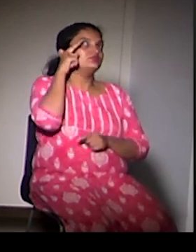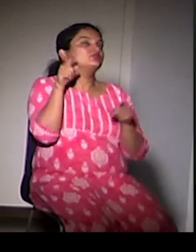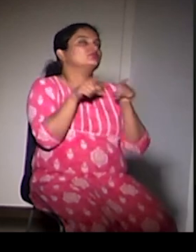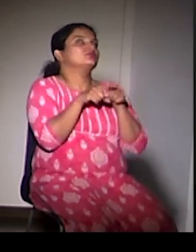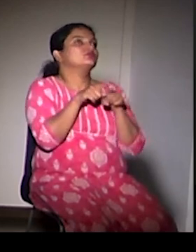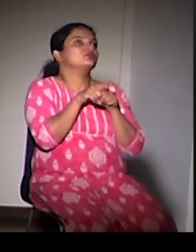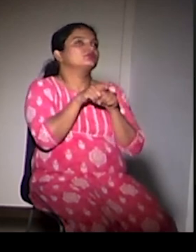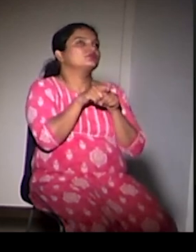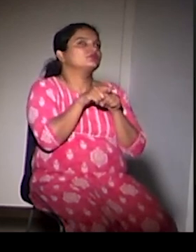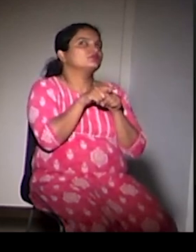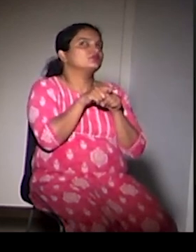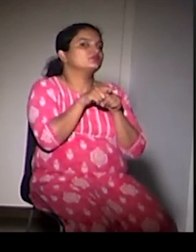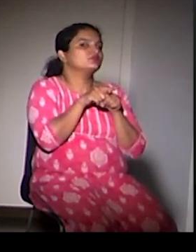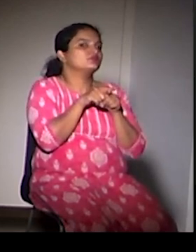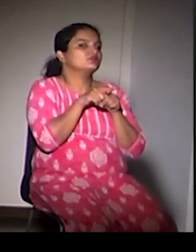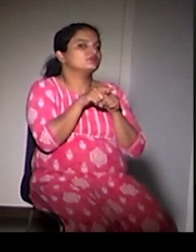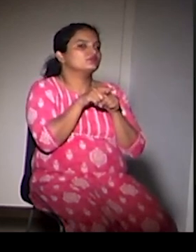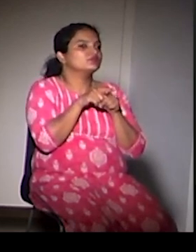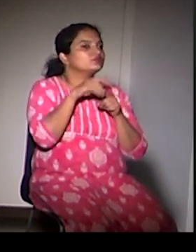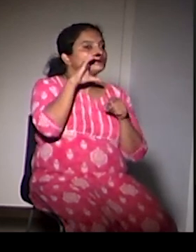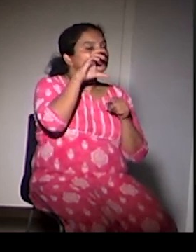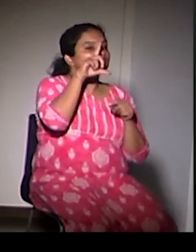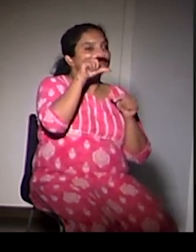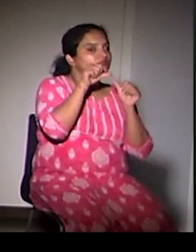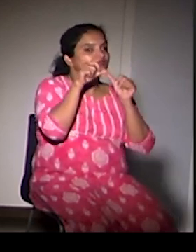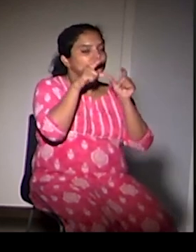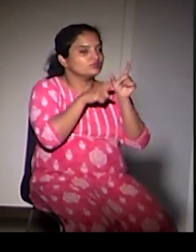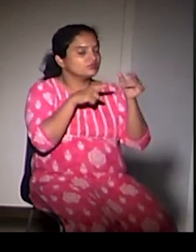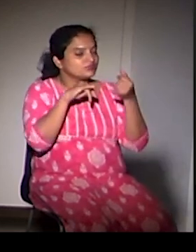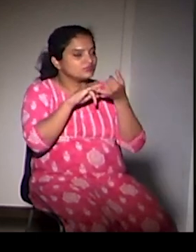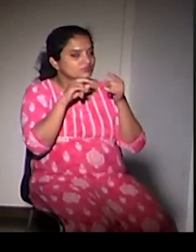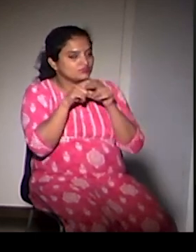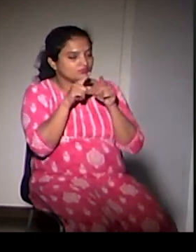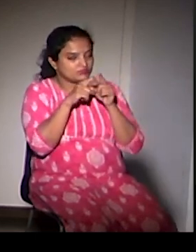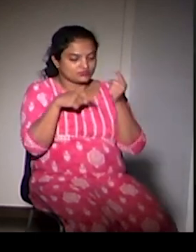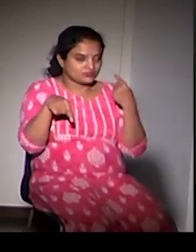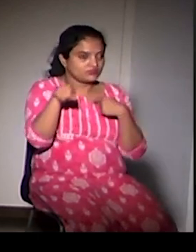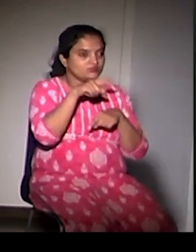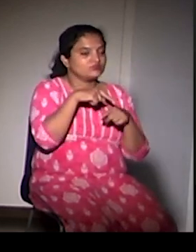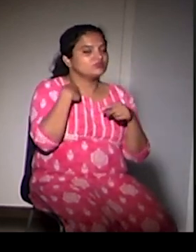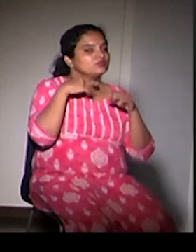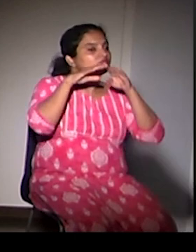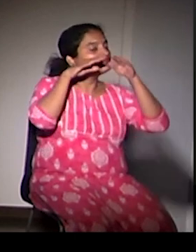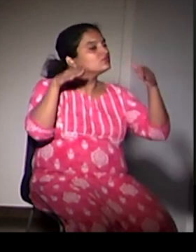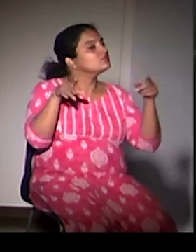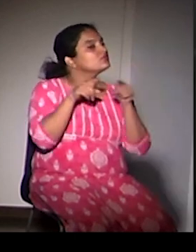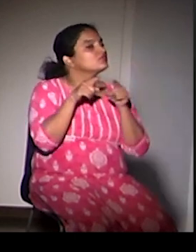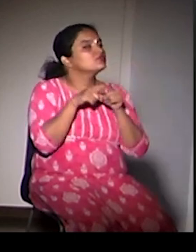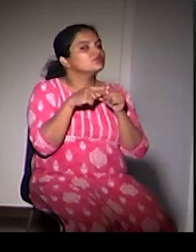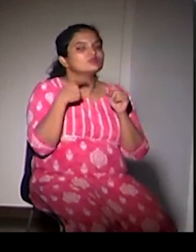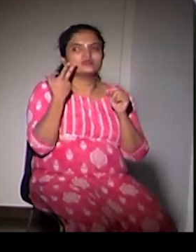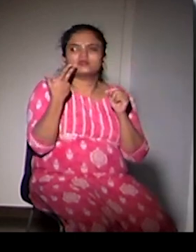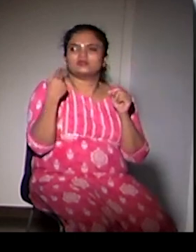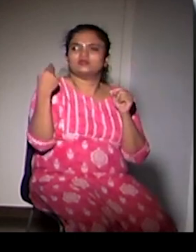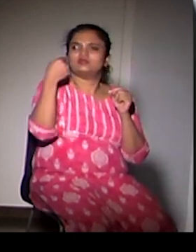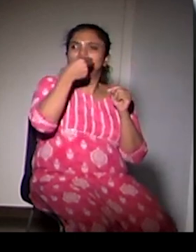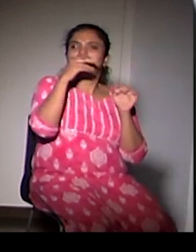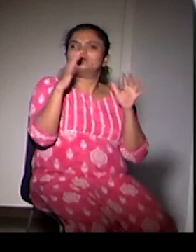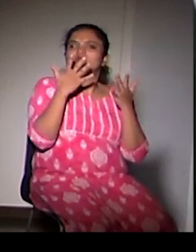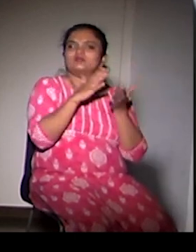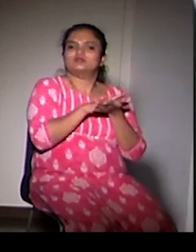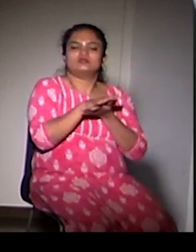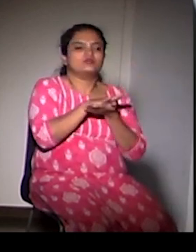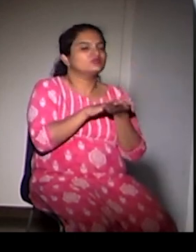Delhi, there are glazed roof tiles on the domes, but not the main dome, which of course is clad